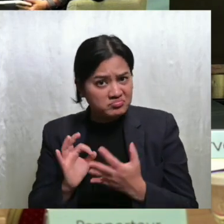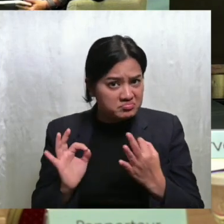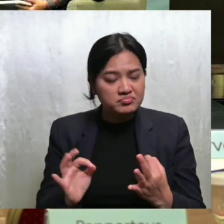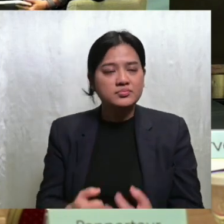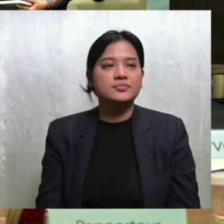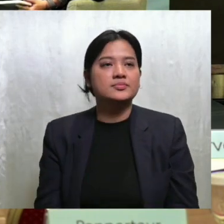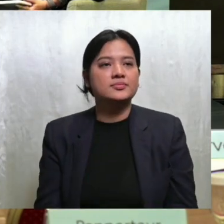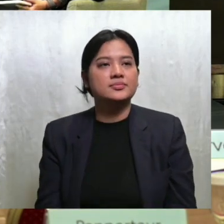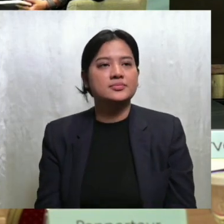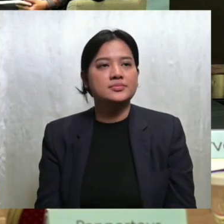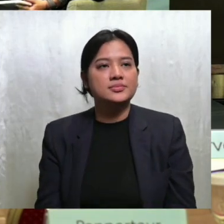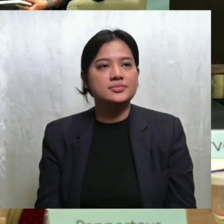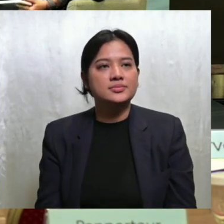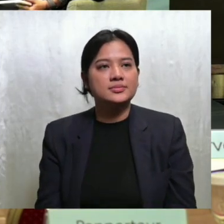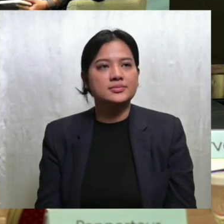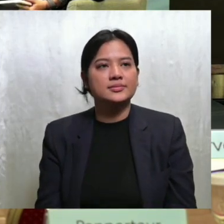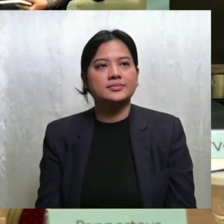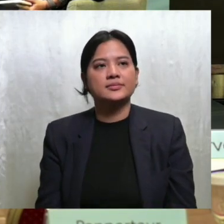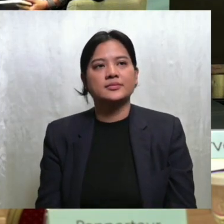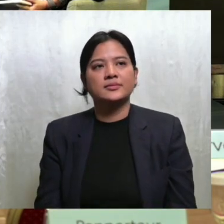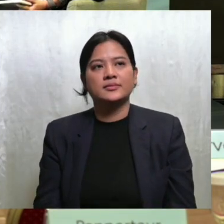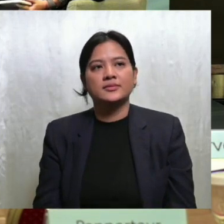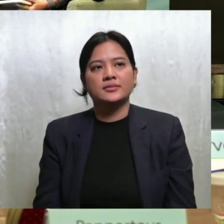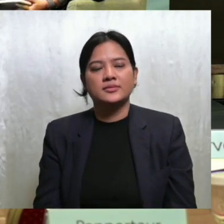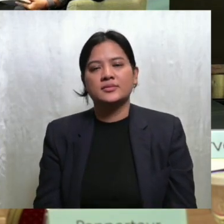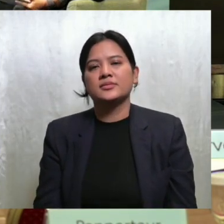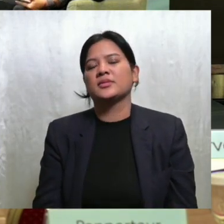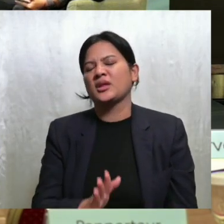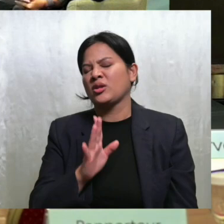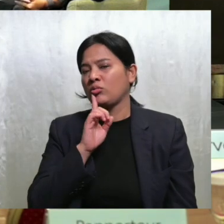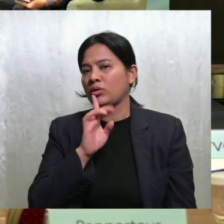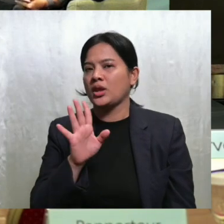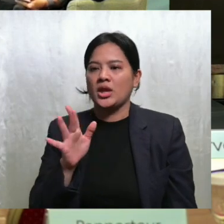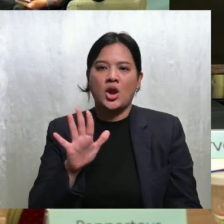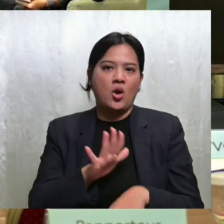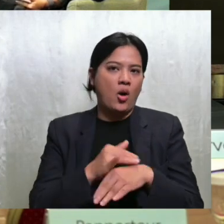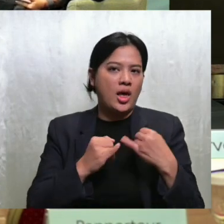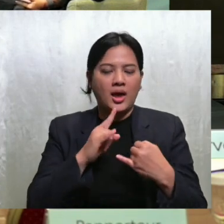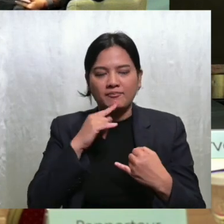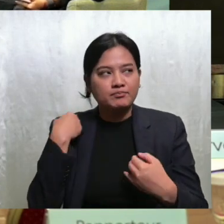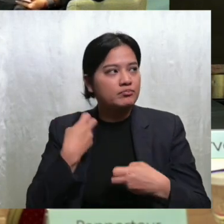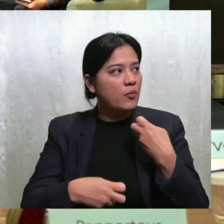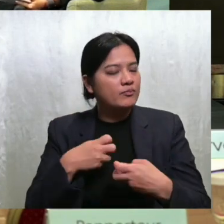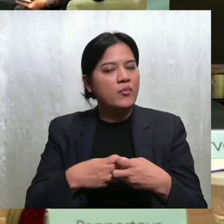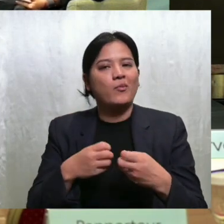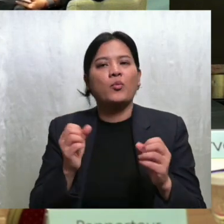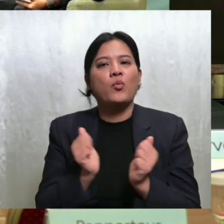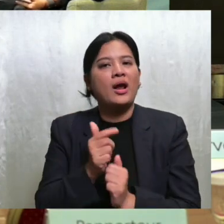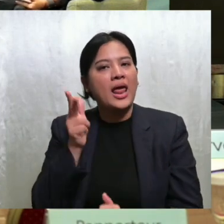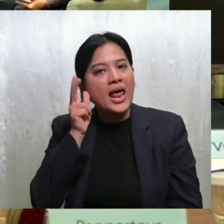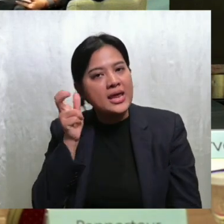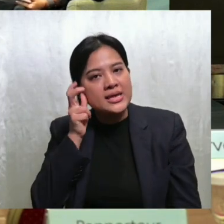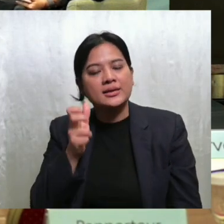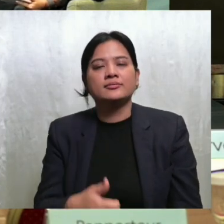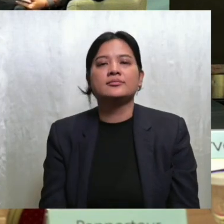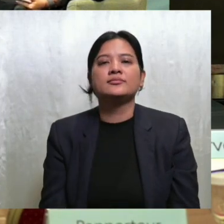chat. So, you mentioned the potential of technology in democratizing education. I believe that was